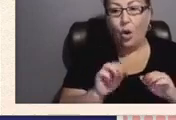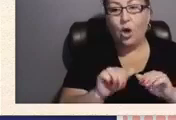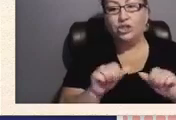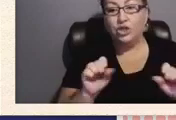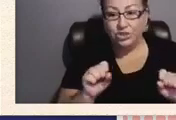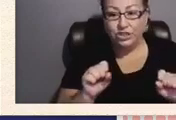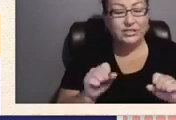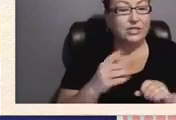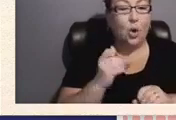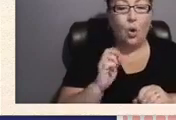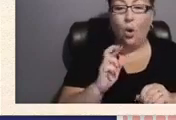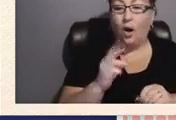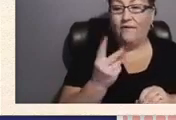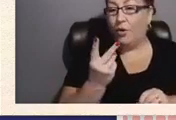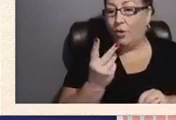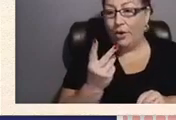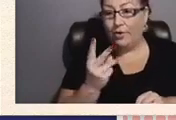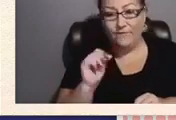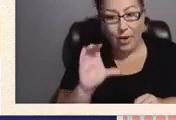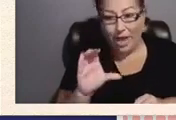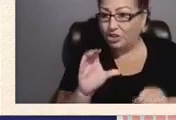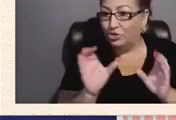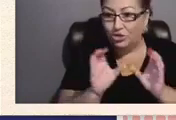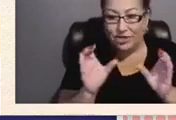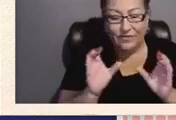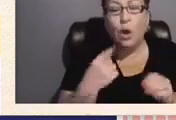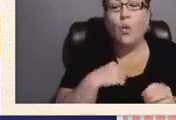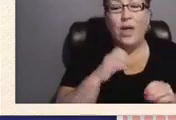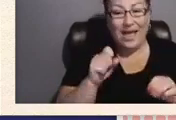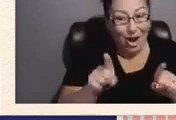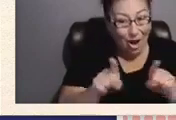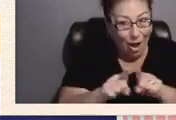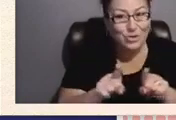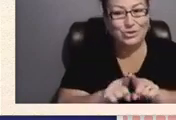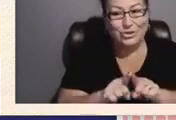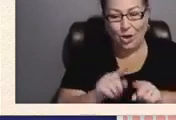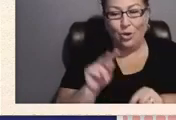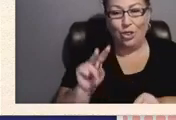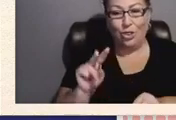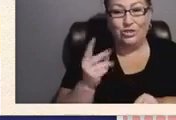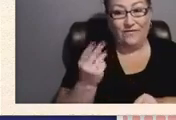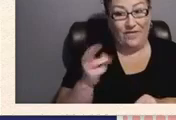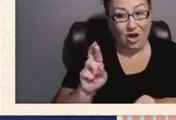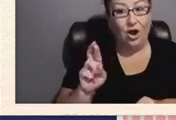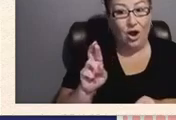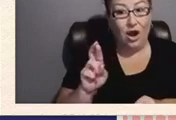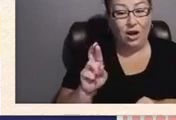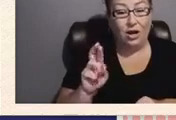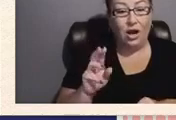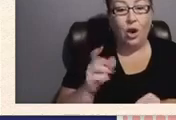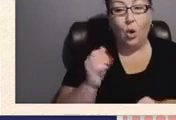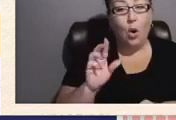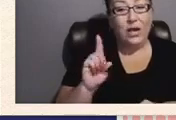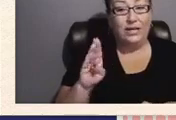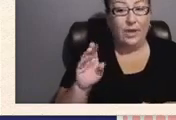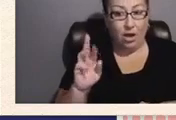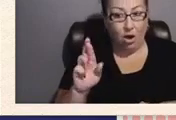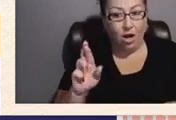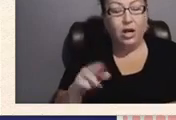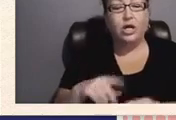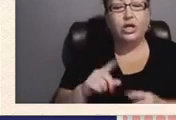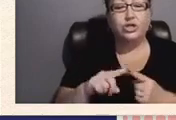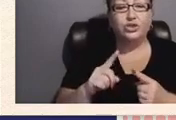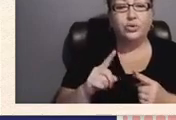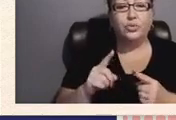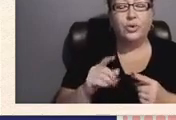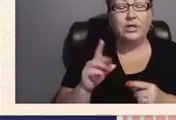or vocational certificate. We can also look to vocational rehabilitation or the division of blind services to help provide services